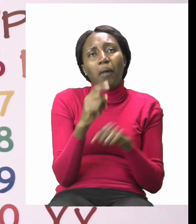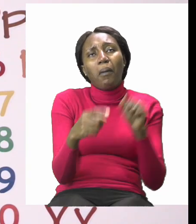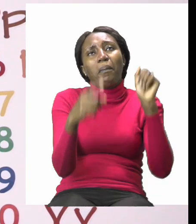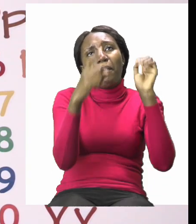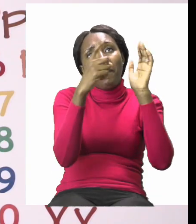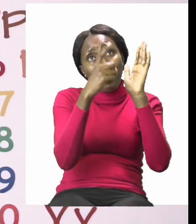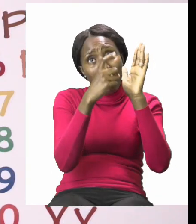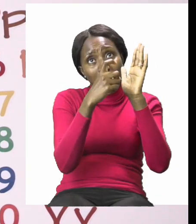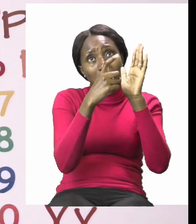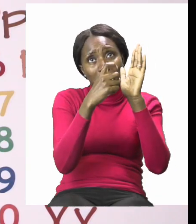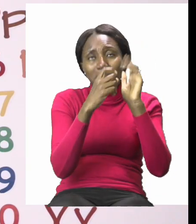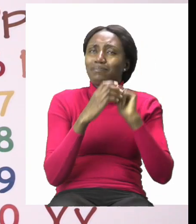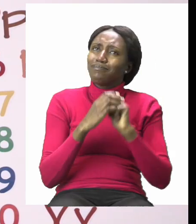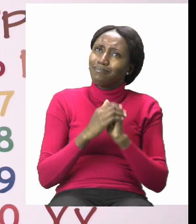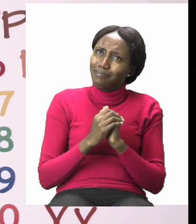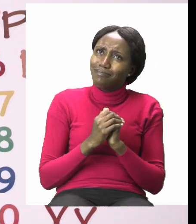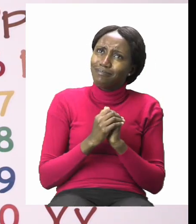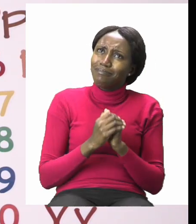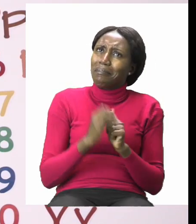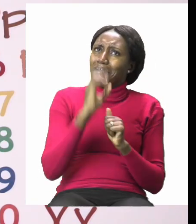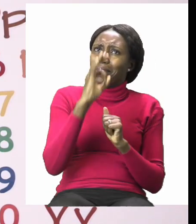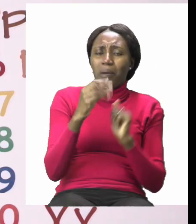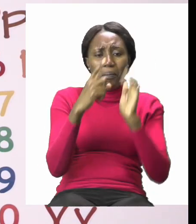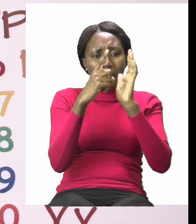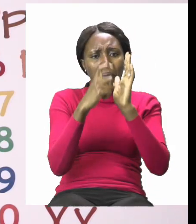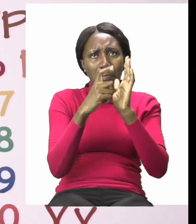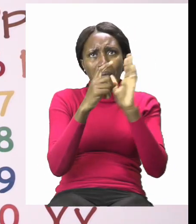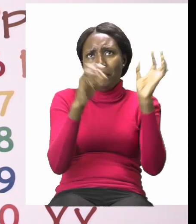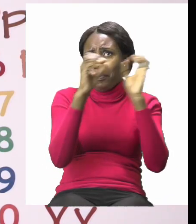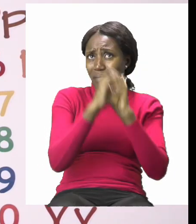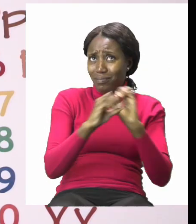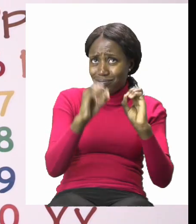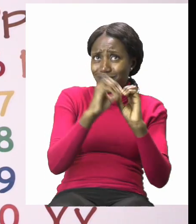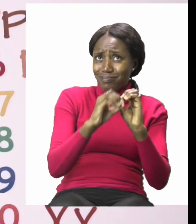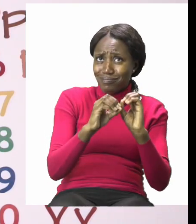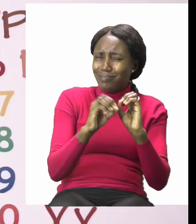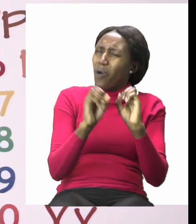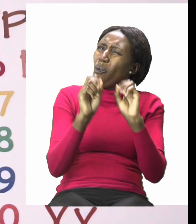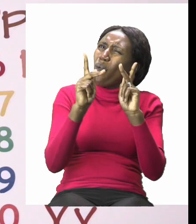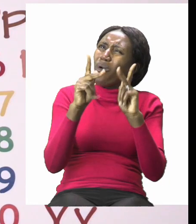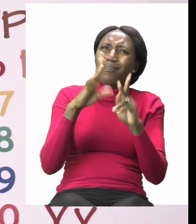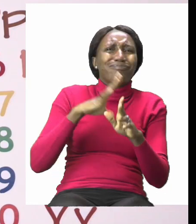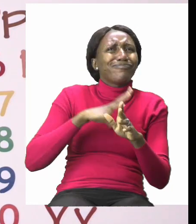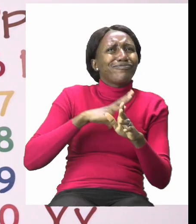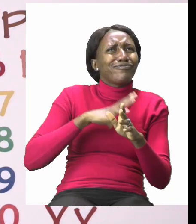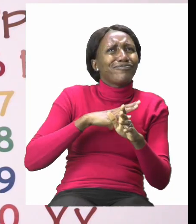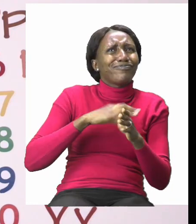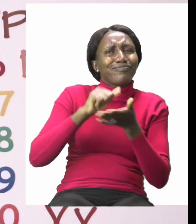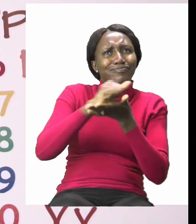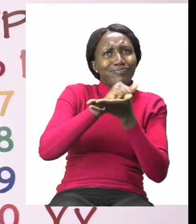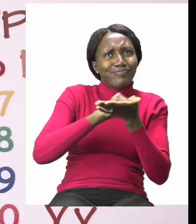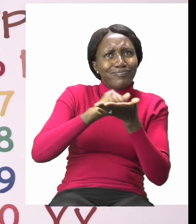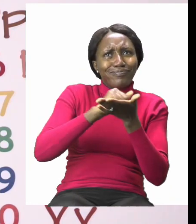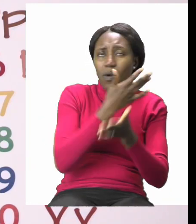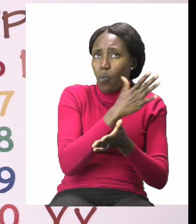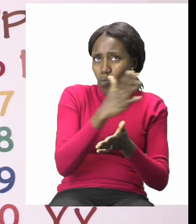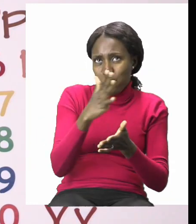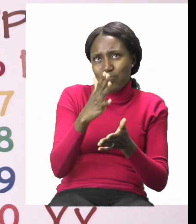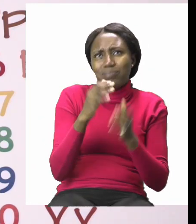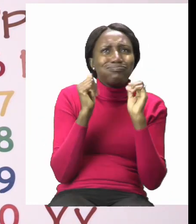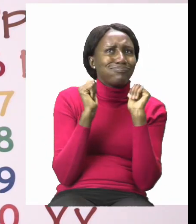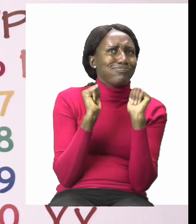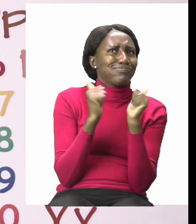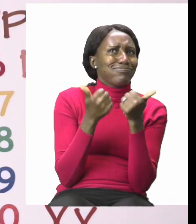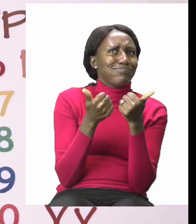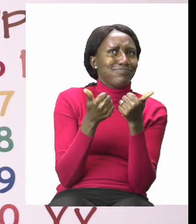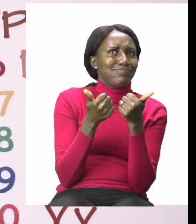sanitize. But remember, if you don't have sanitizer, that's okay. You can always use soap and water. So,